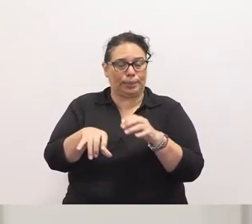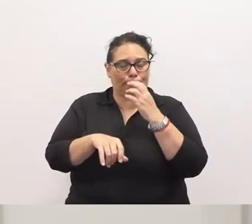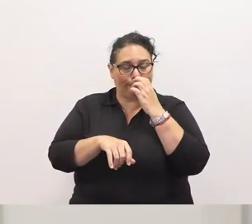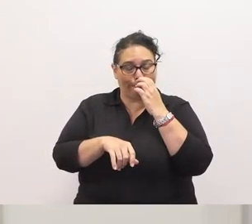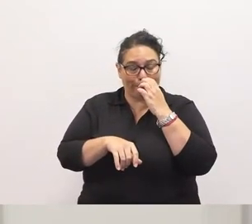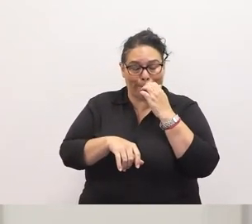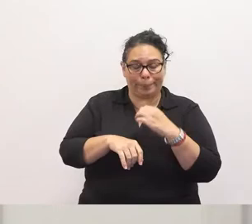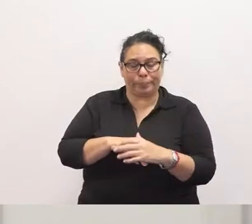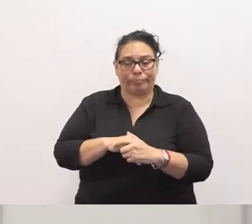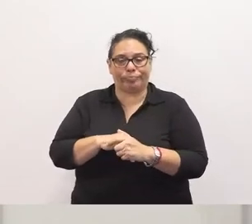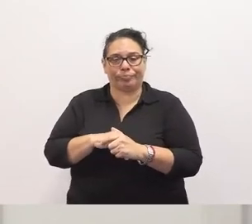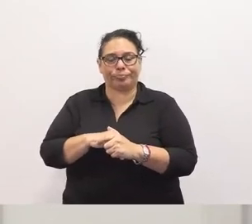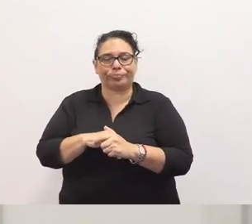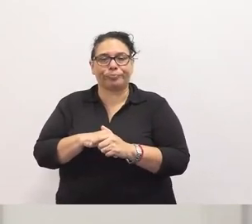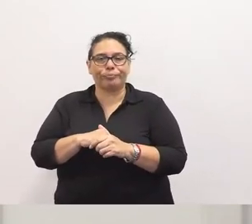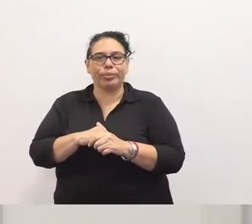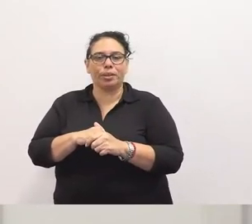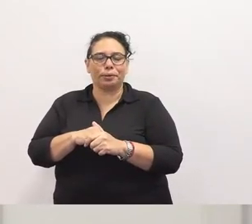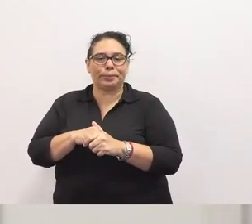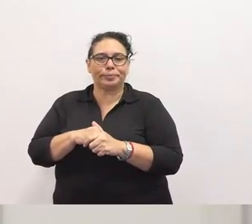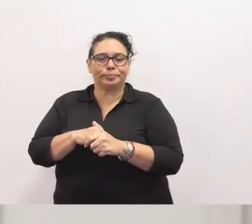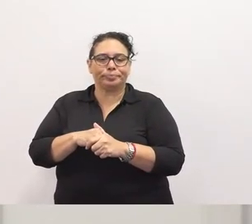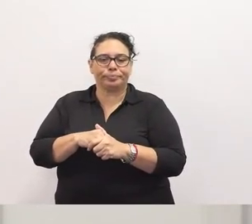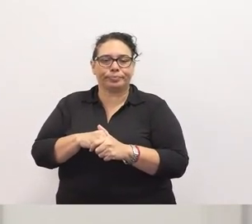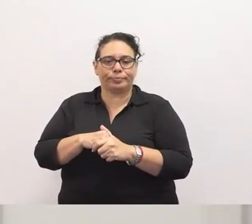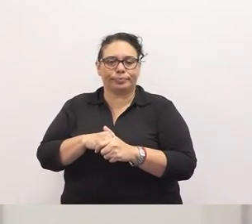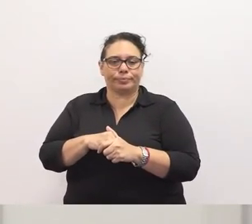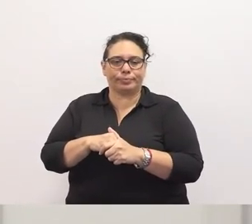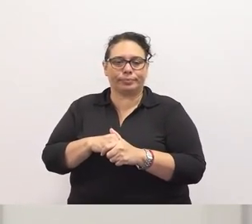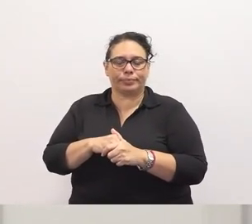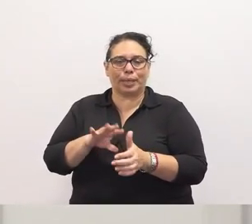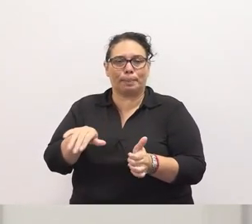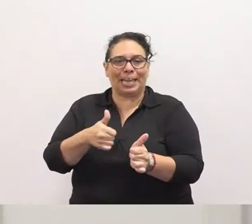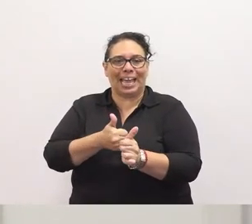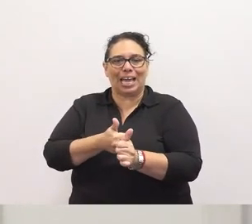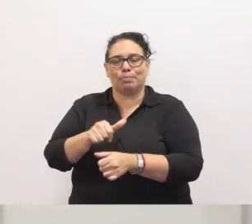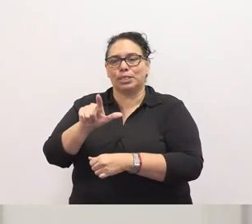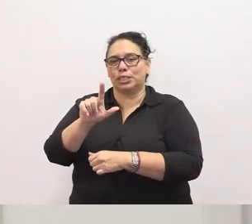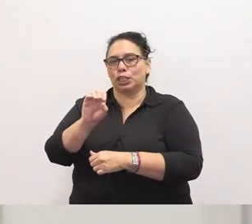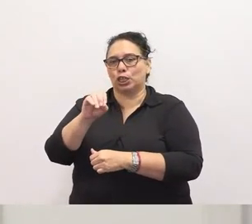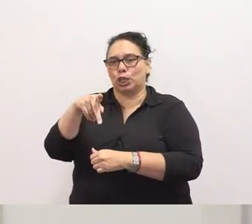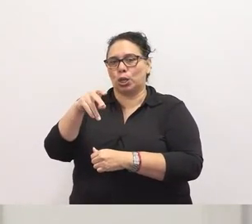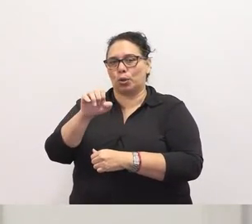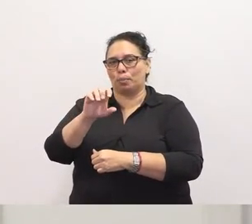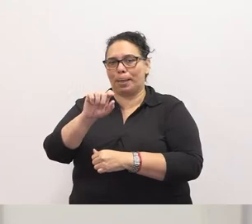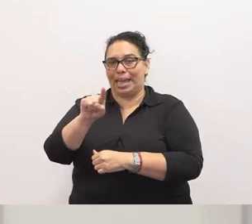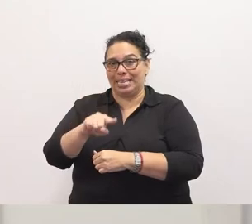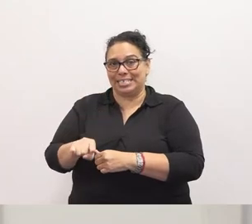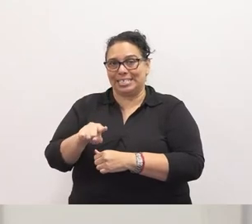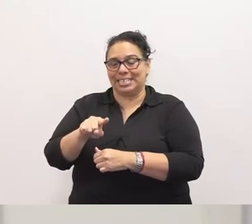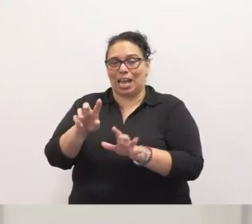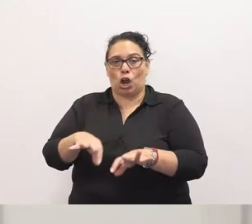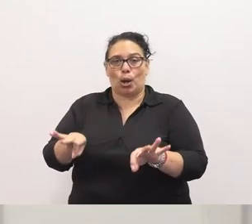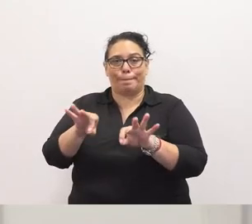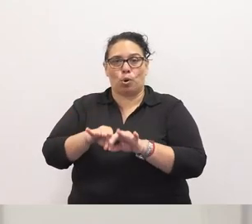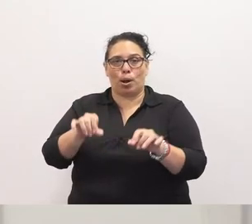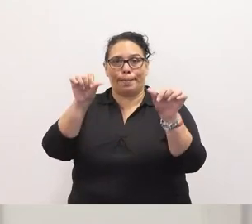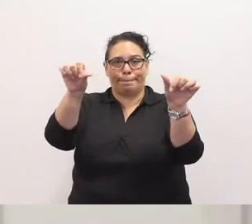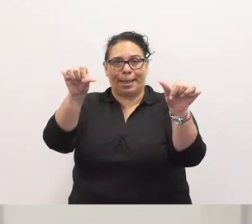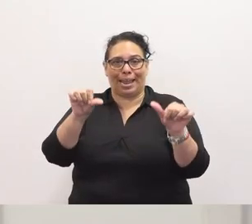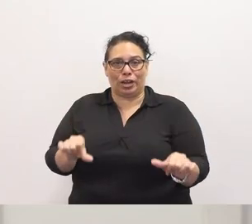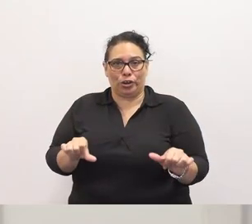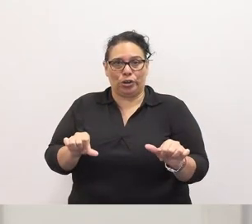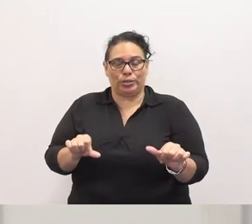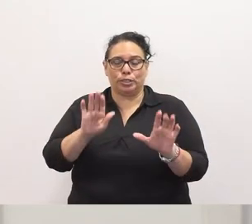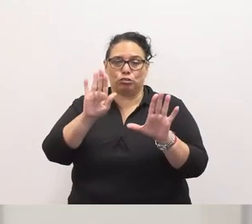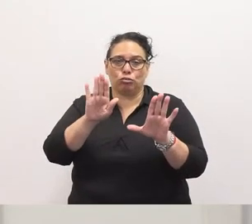or our school presentations. Behind Ms. Lopez are some important banners. This is a great month